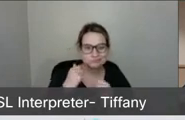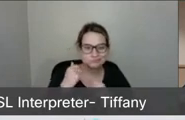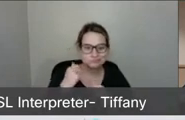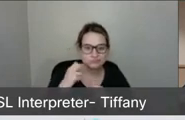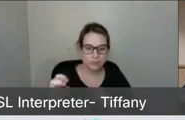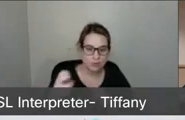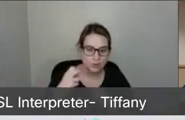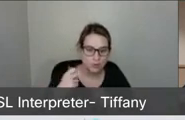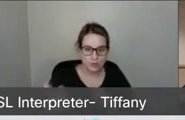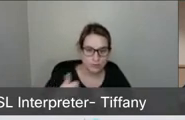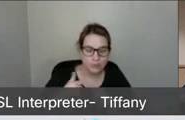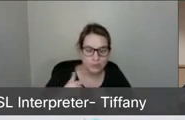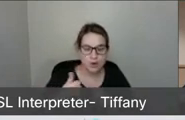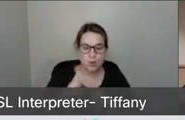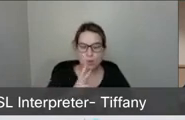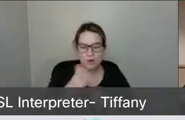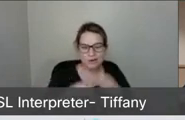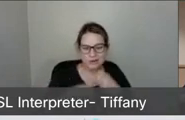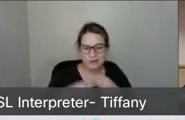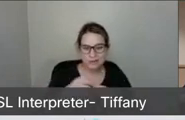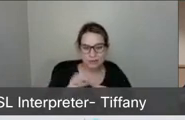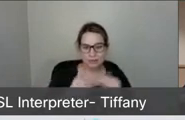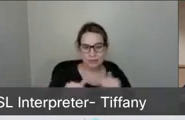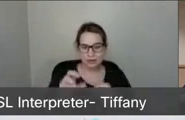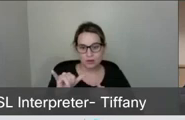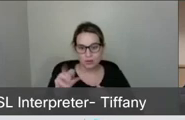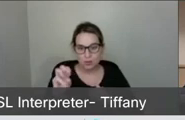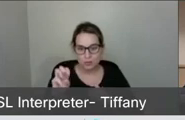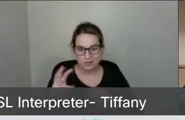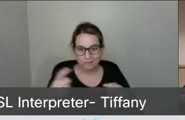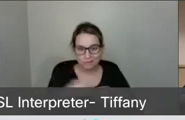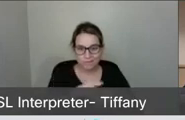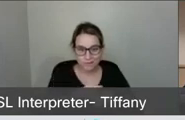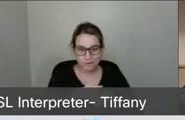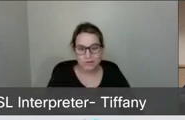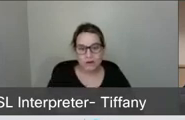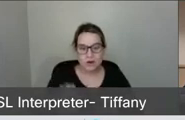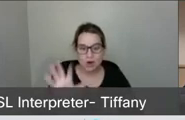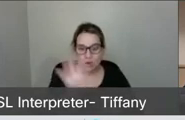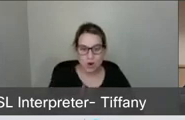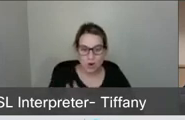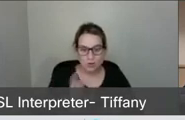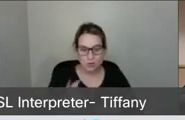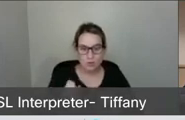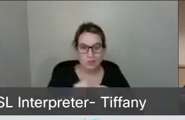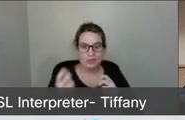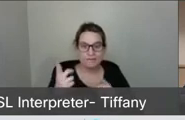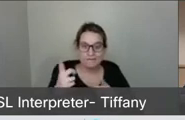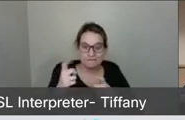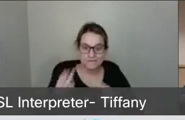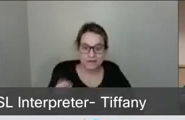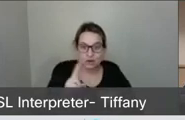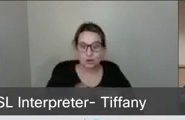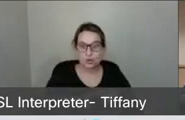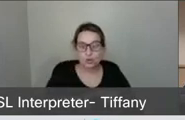are our water issues different than Yuma's, they conflict. Our area is one of the fastest growing communities in the entire